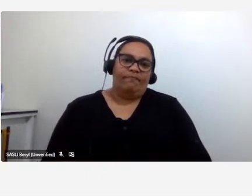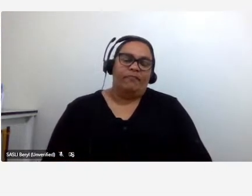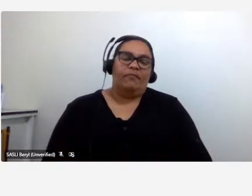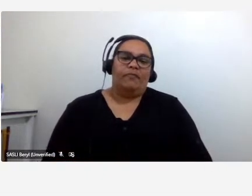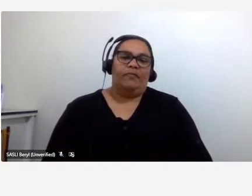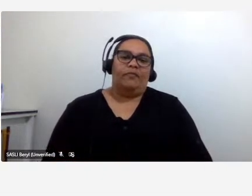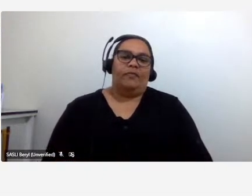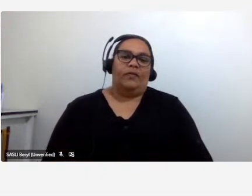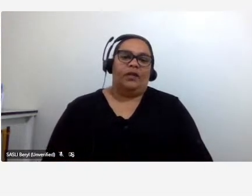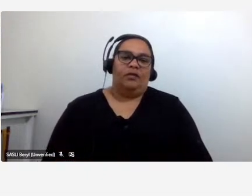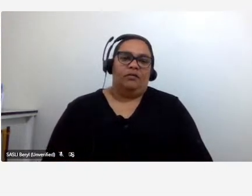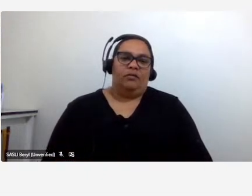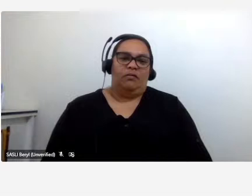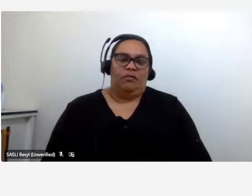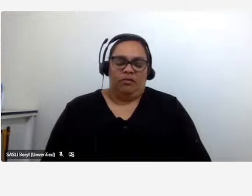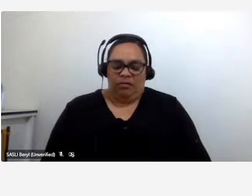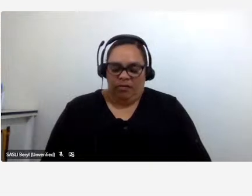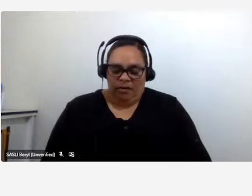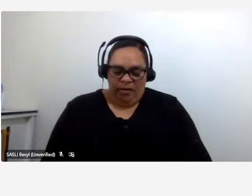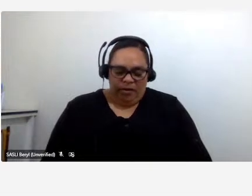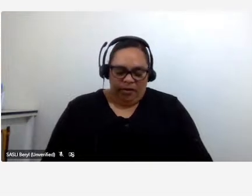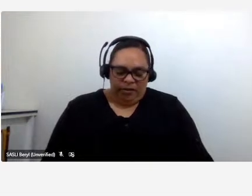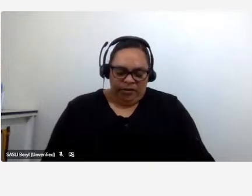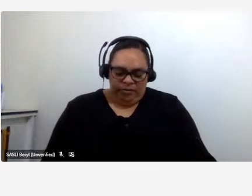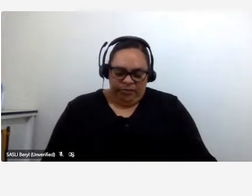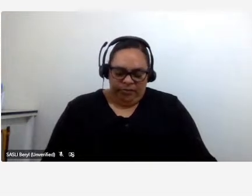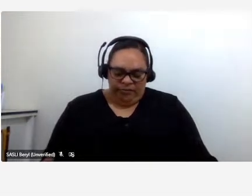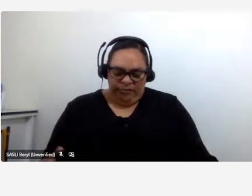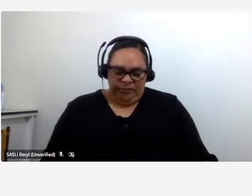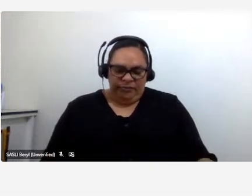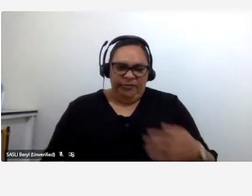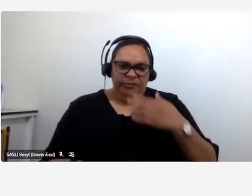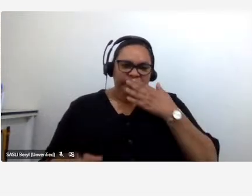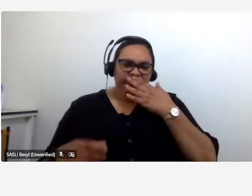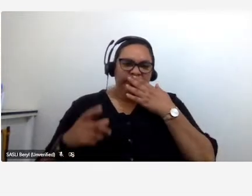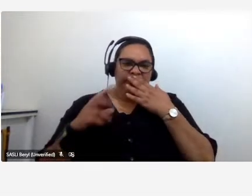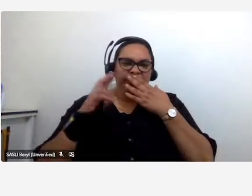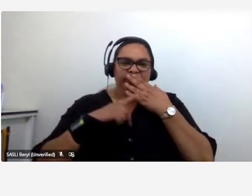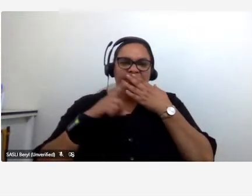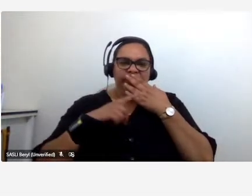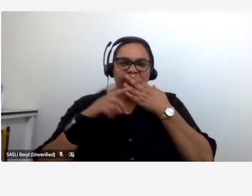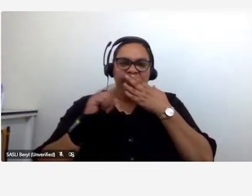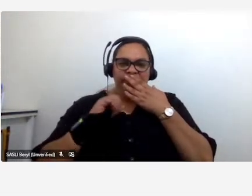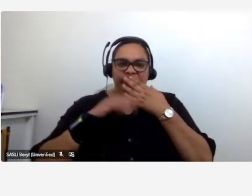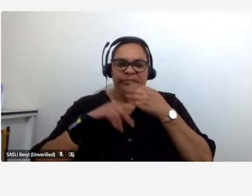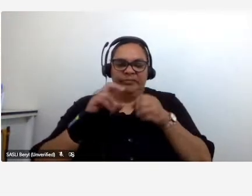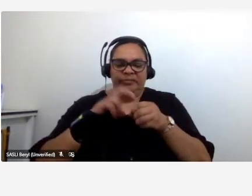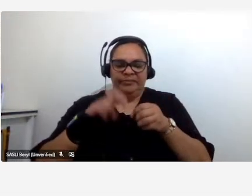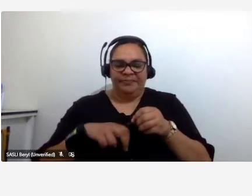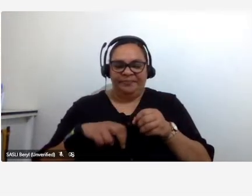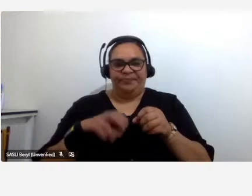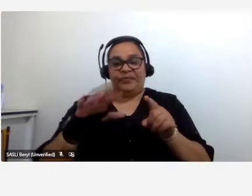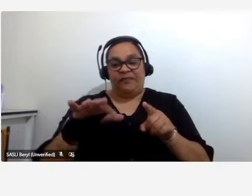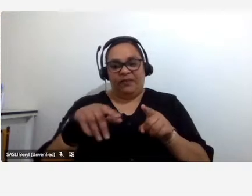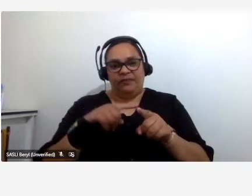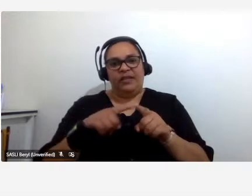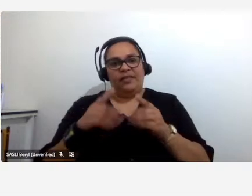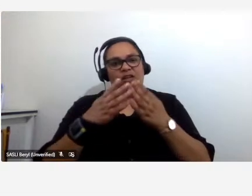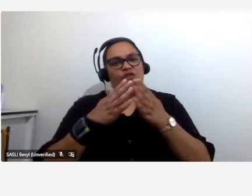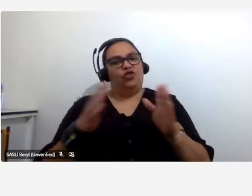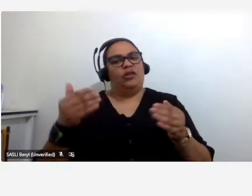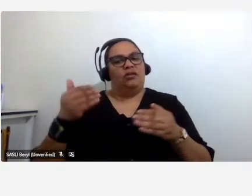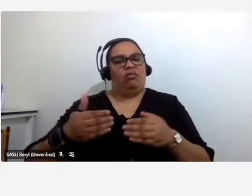attempt a few and then I'll hand over. The reasons why staff leave, the 15. This is a general